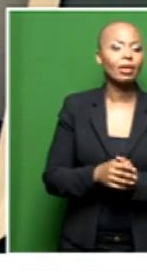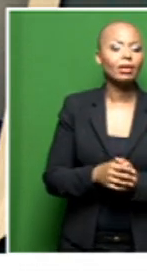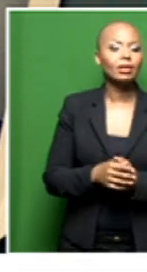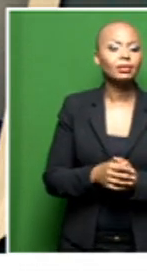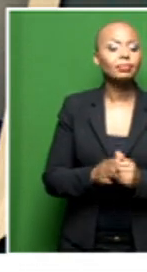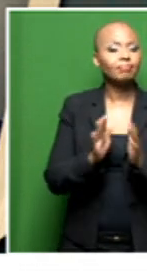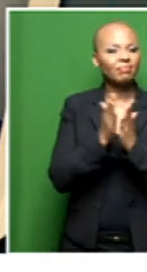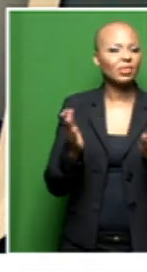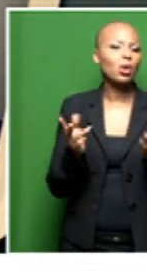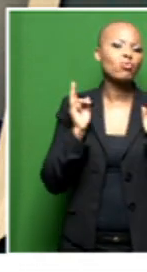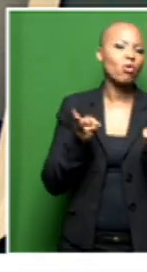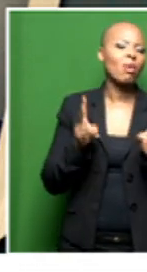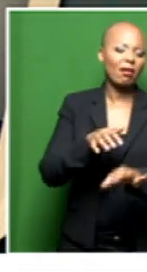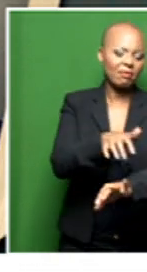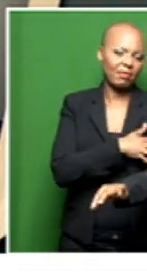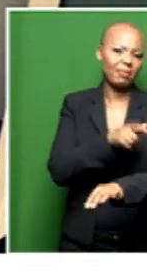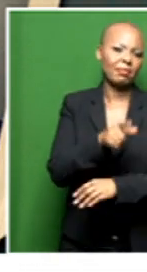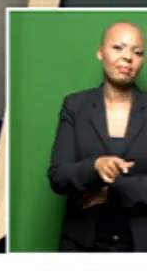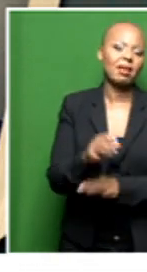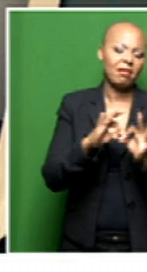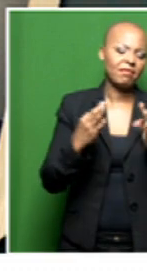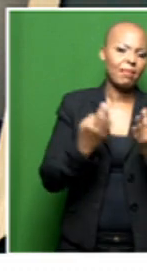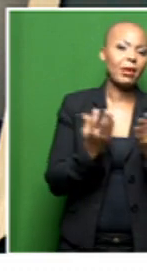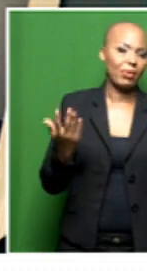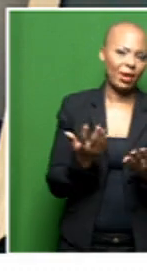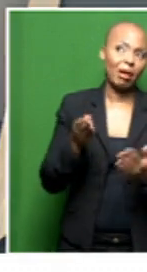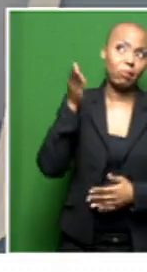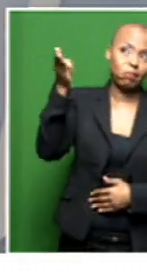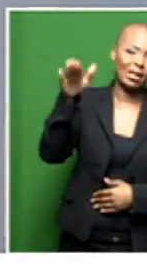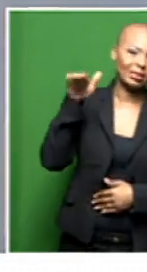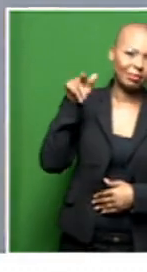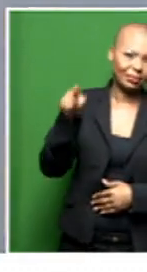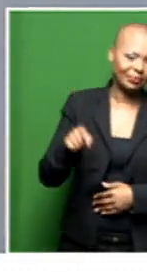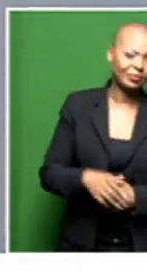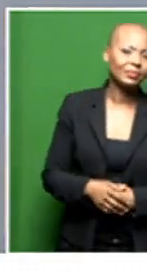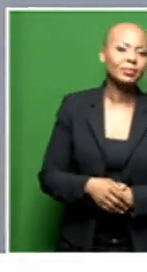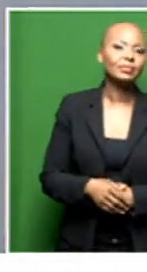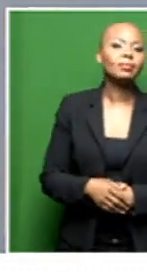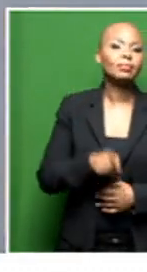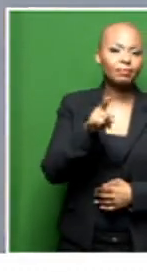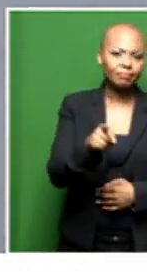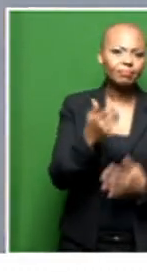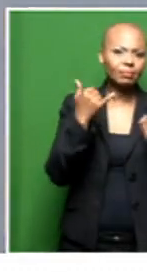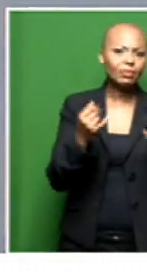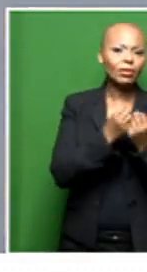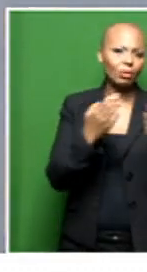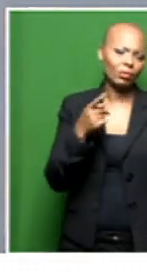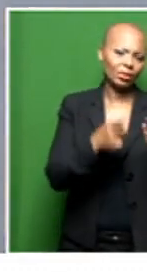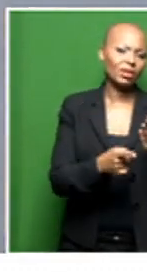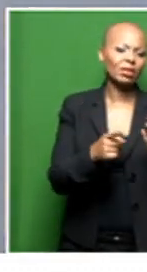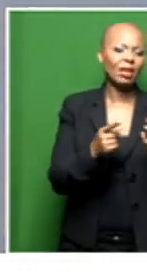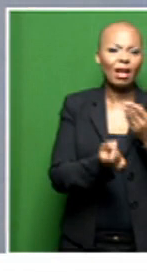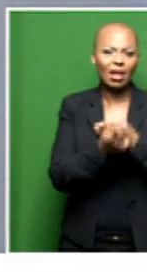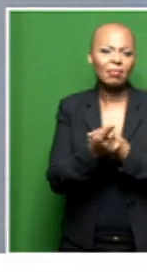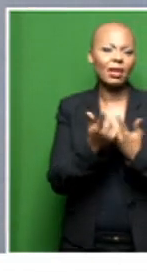the kind of normal farming family in Zimbabwe, and of course the land reform policy in Zimbabwe changed, you